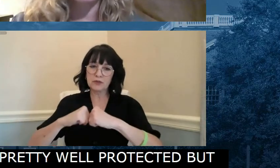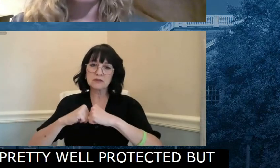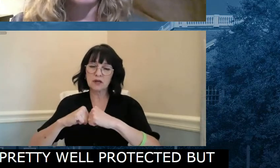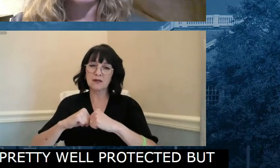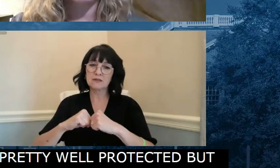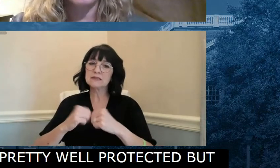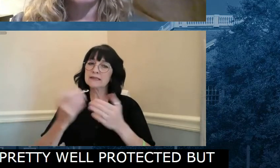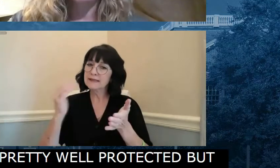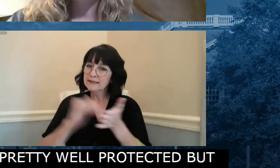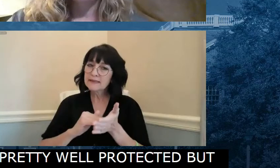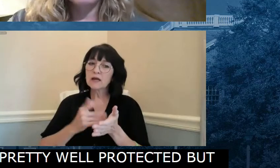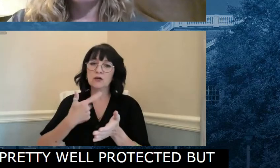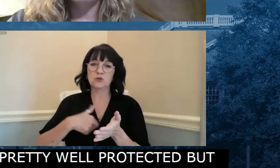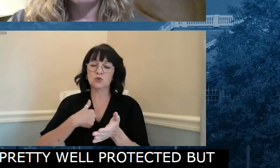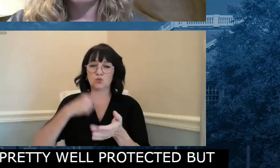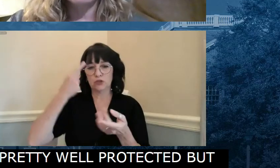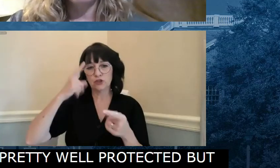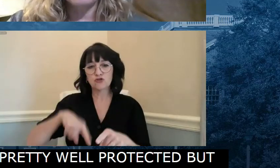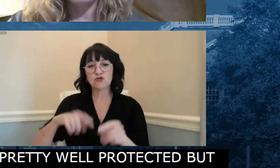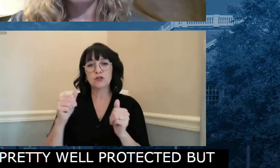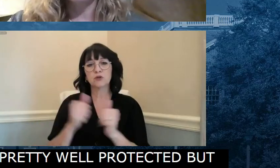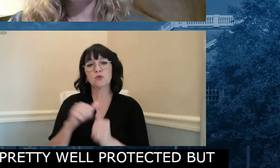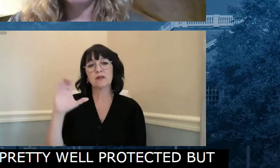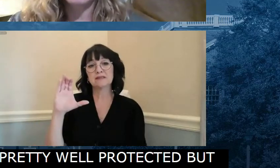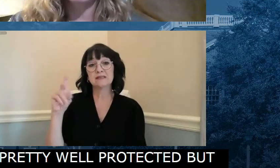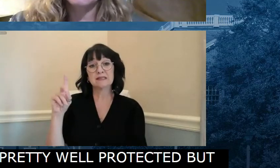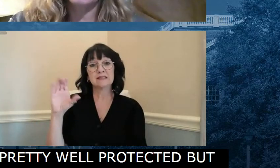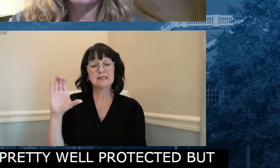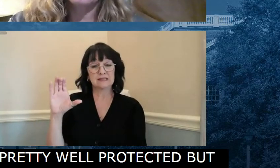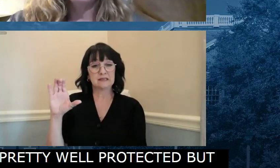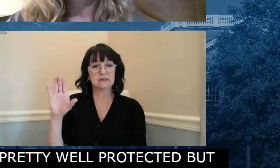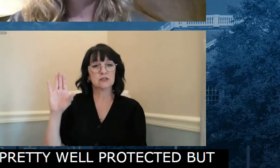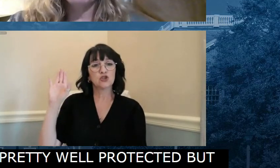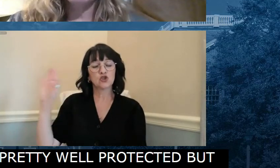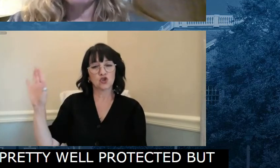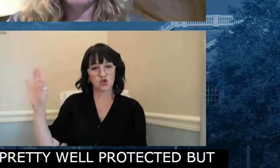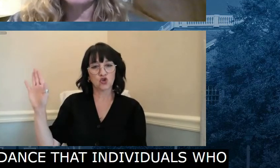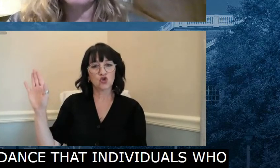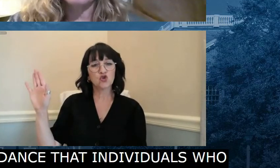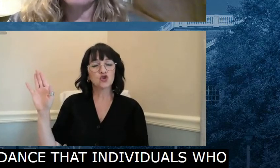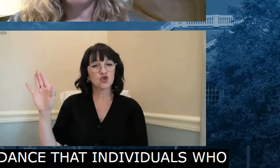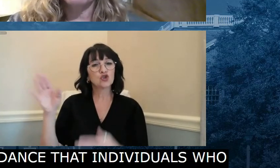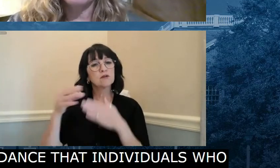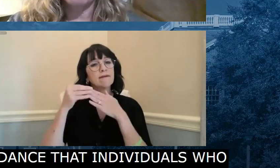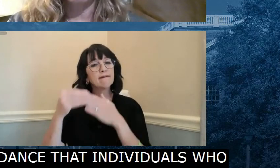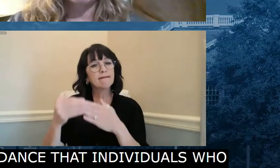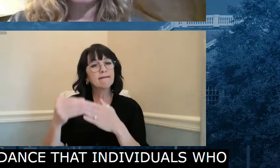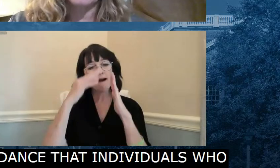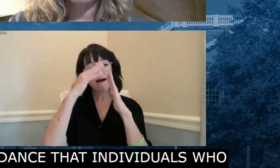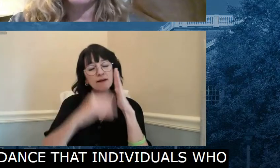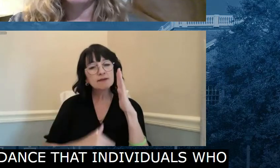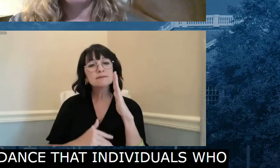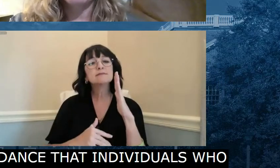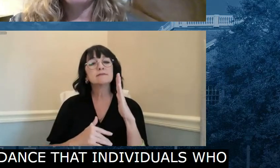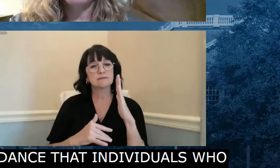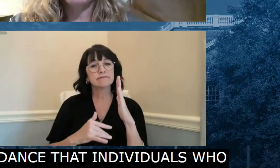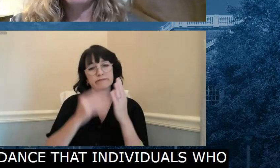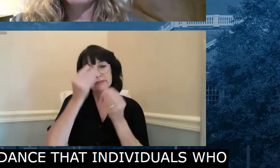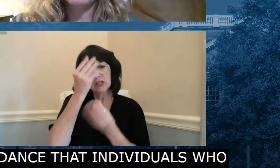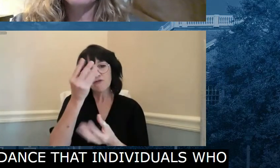CDC's guidance that individuals who have had COVID-19 do get vaccinated for their own